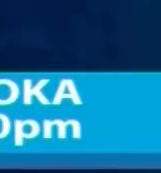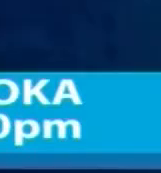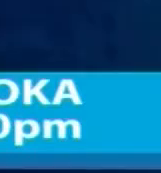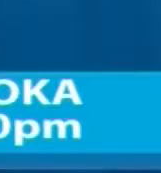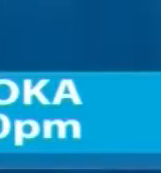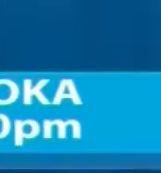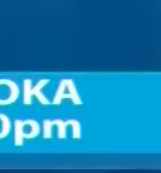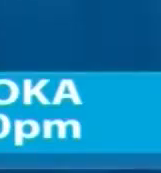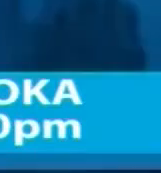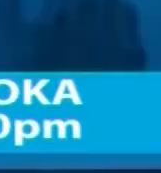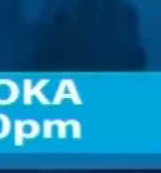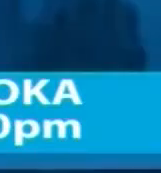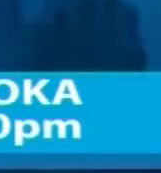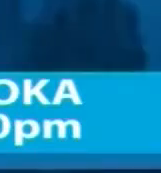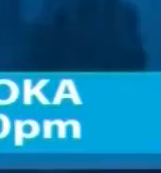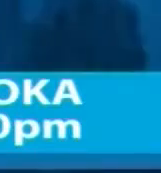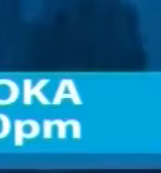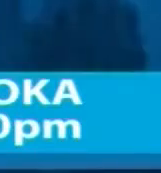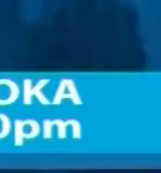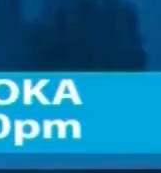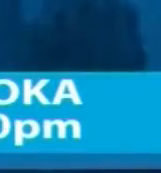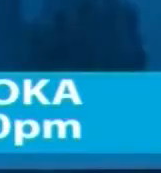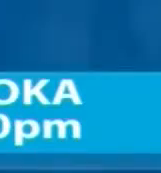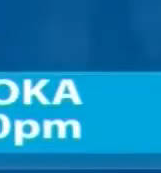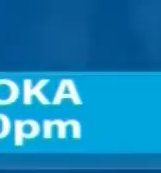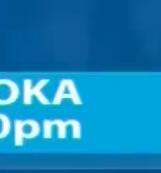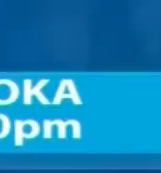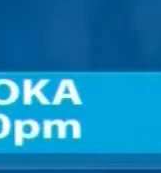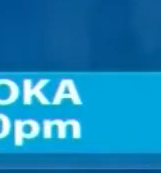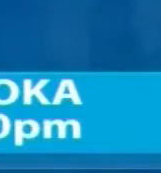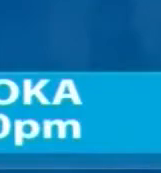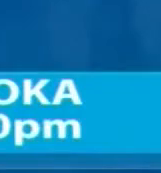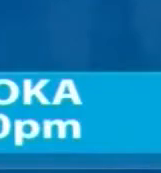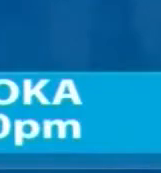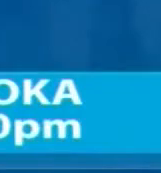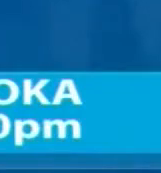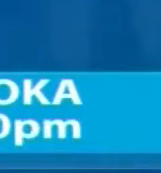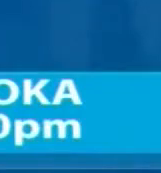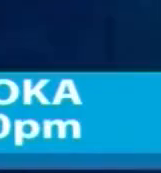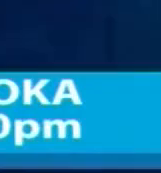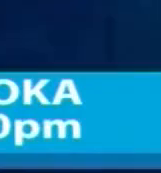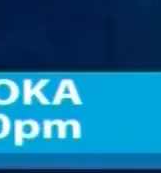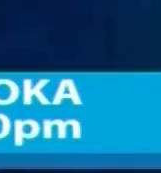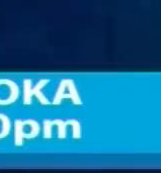Ashok's defeat. Before you're going to defeat me? So what happened?